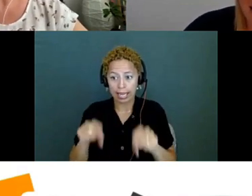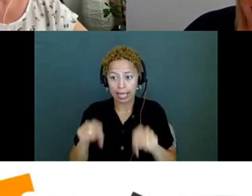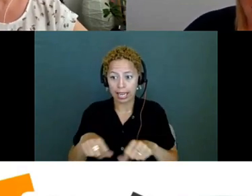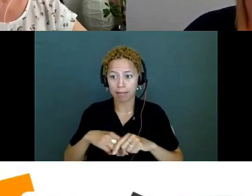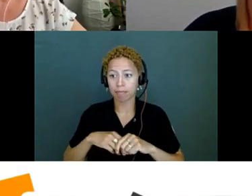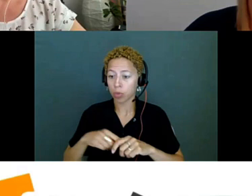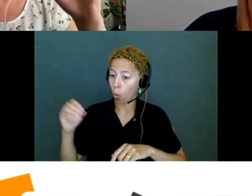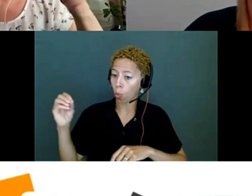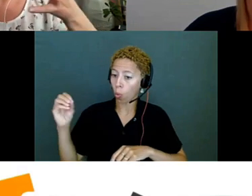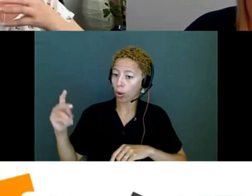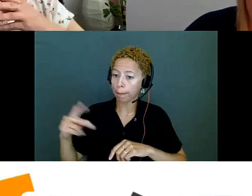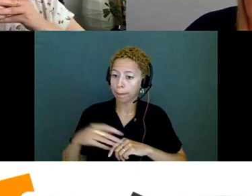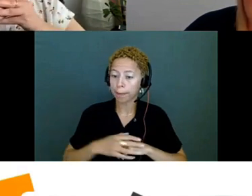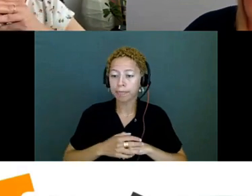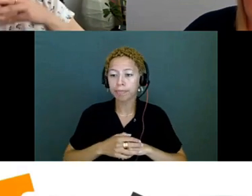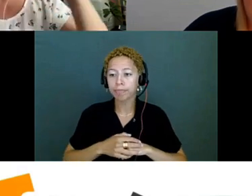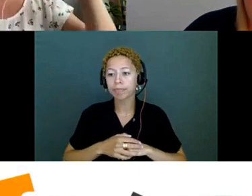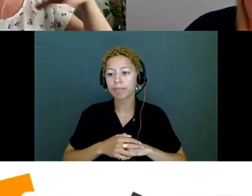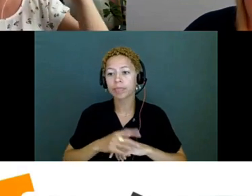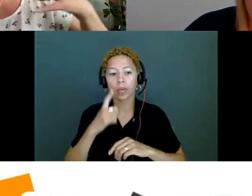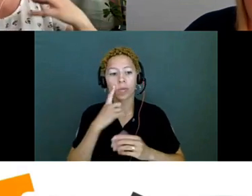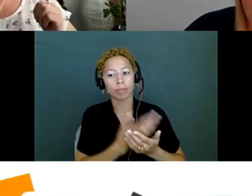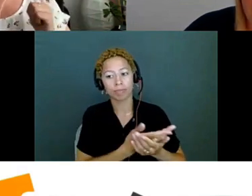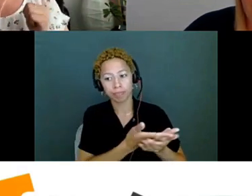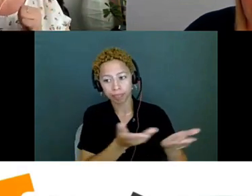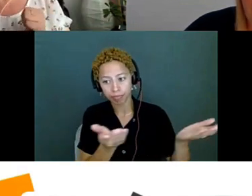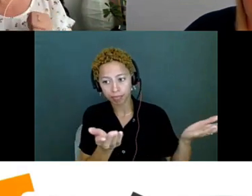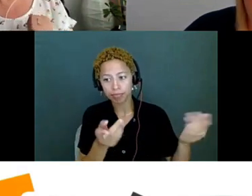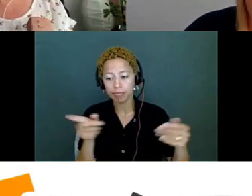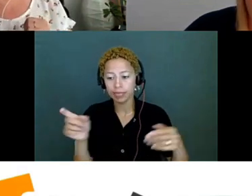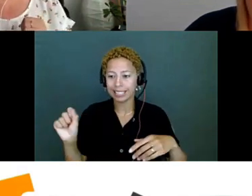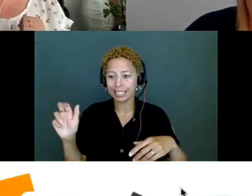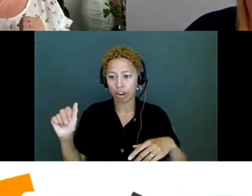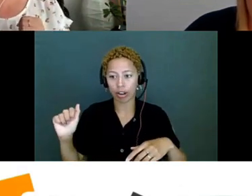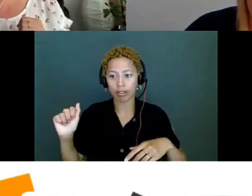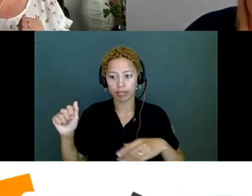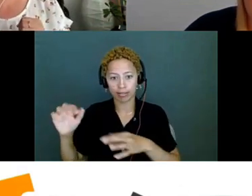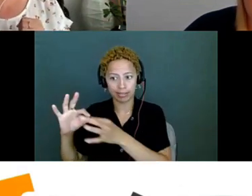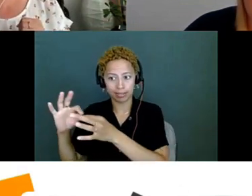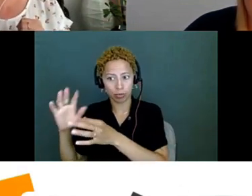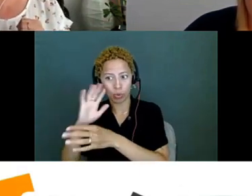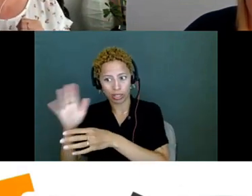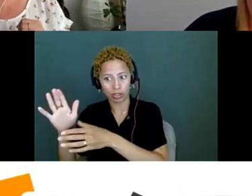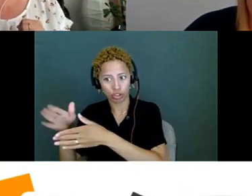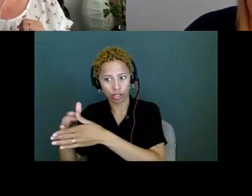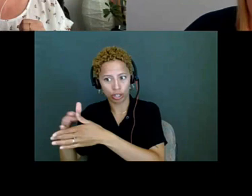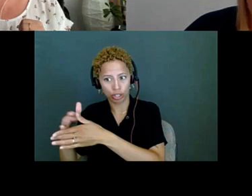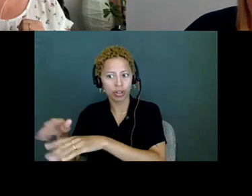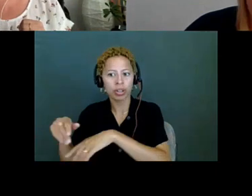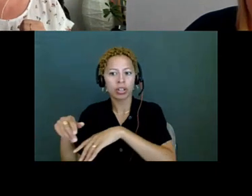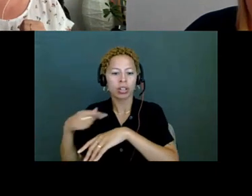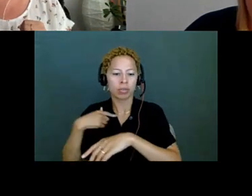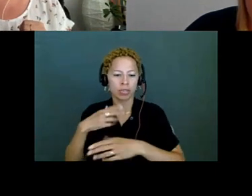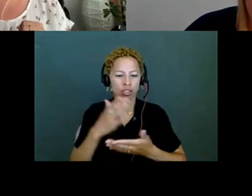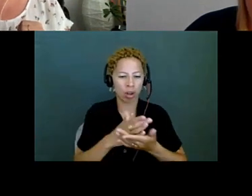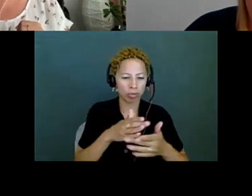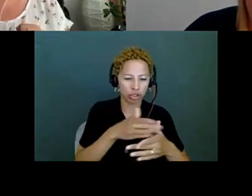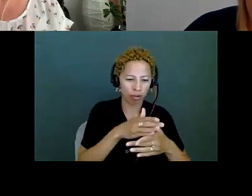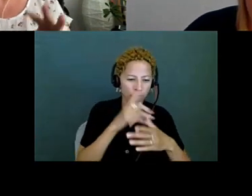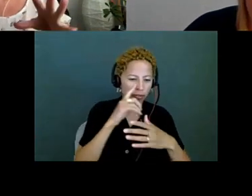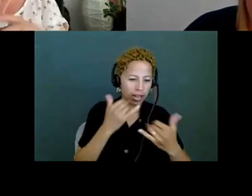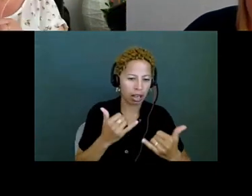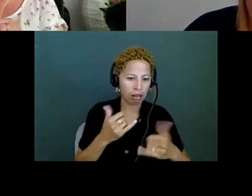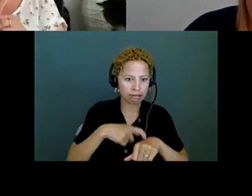Okay. Yeah. And then so for everybody else, as Sara is setting up to quickly run in, and I'm going to stop sharing here, just for the sake of